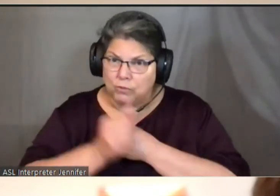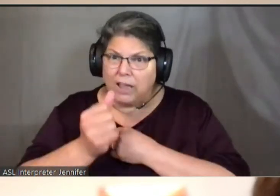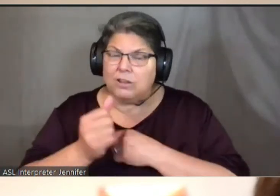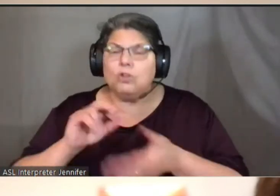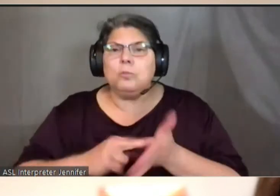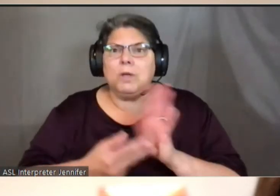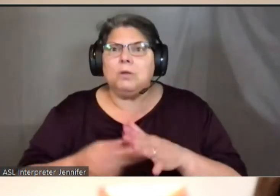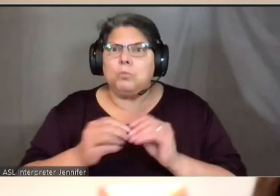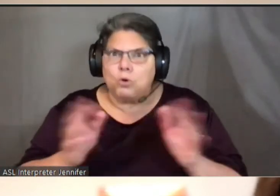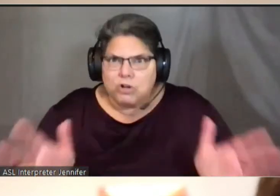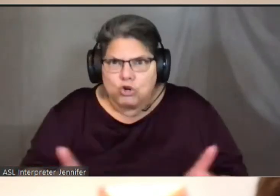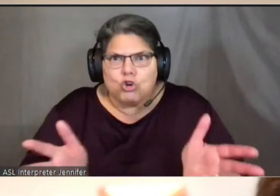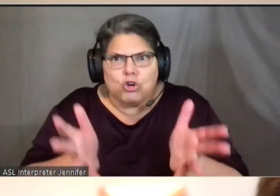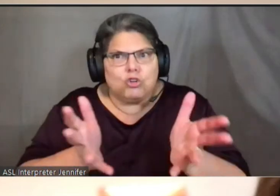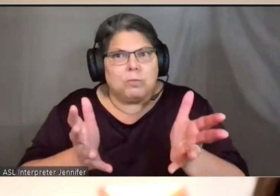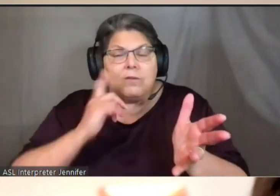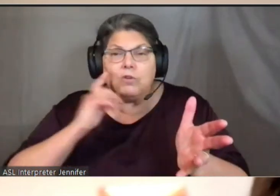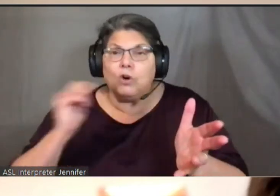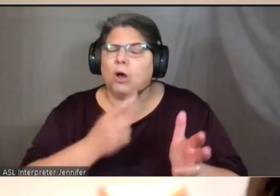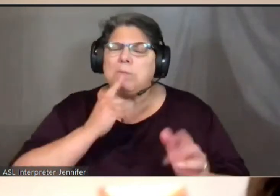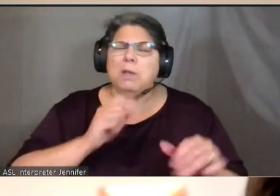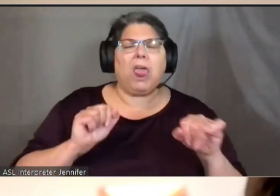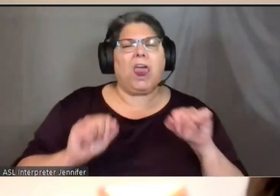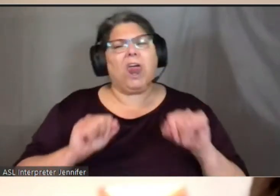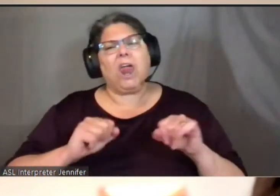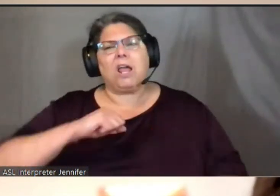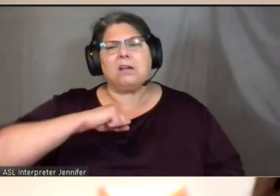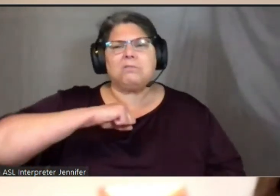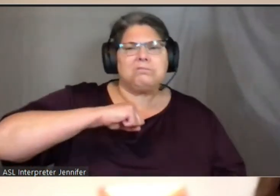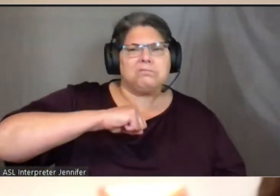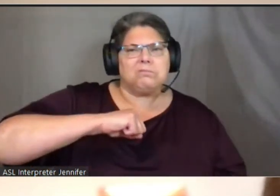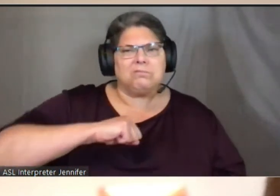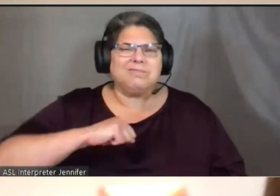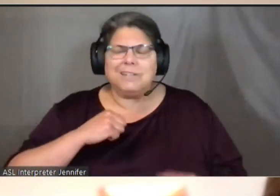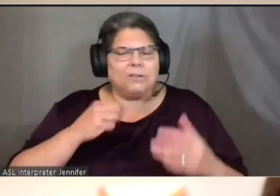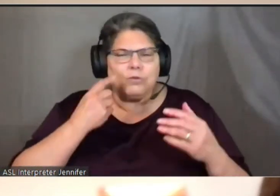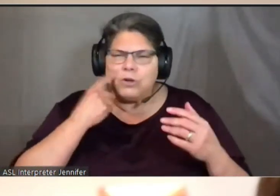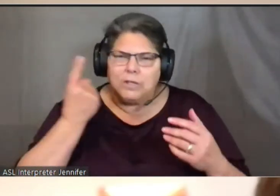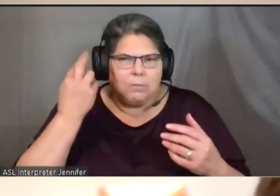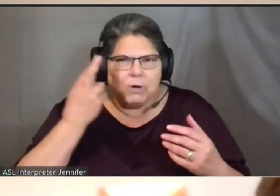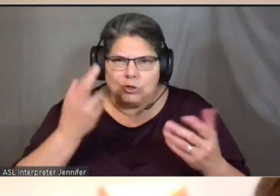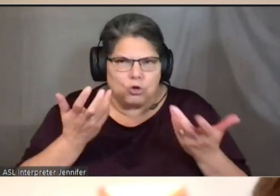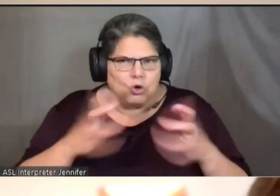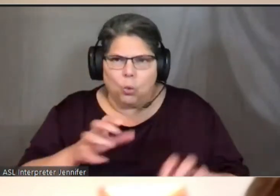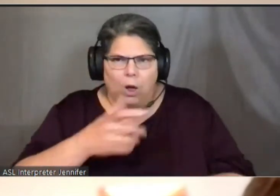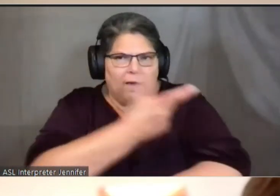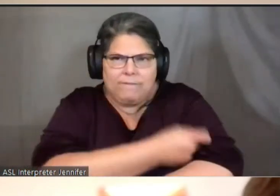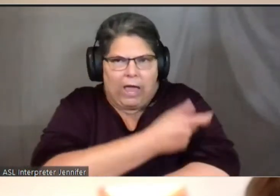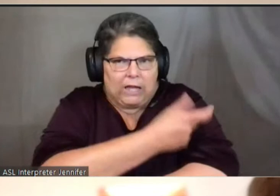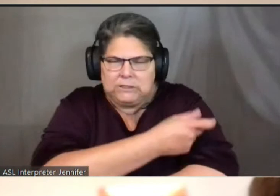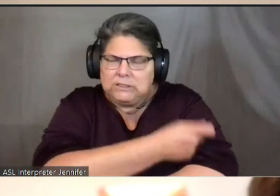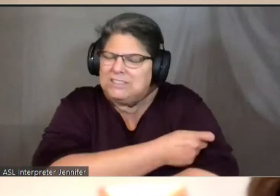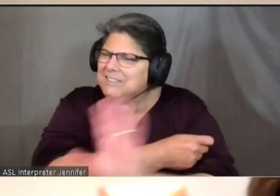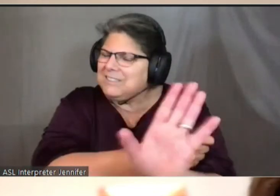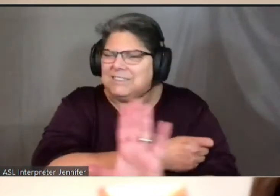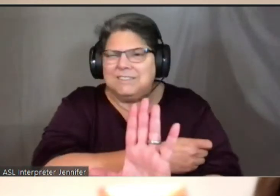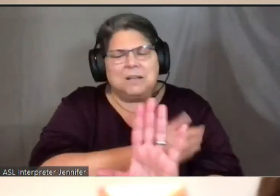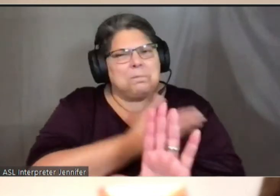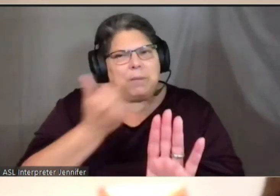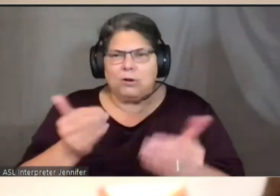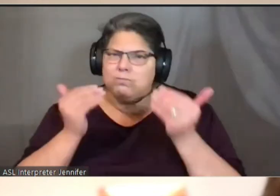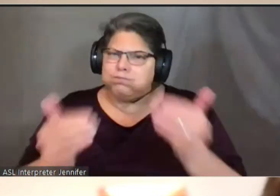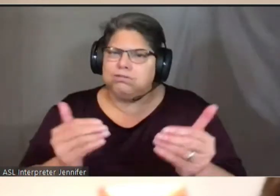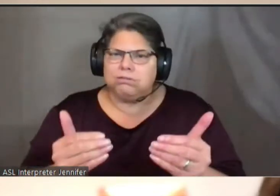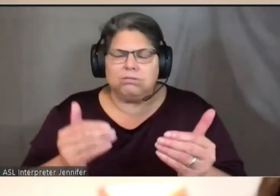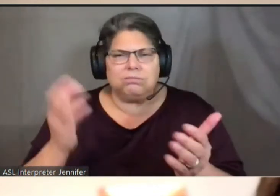for all those who have been hesitant or have been holding out for whatever reason to get vaccinated and get vaccinated